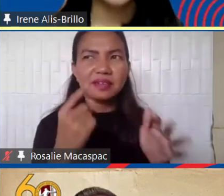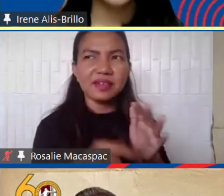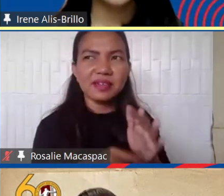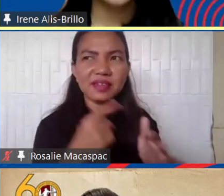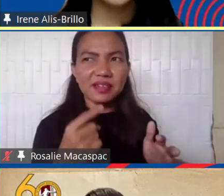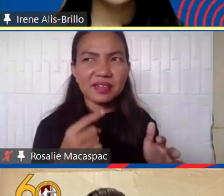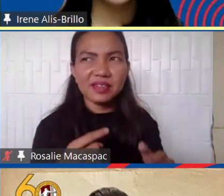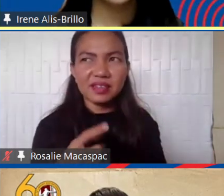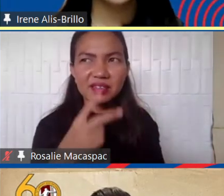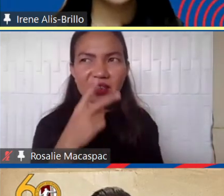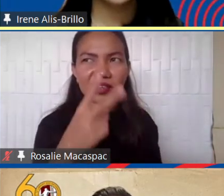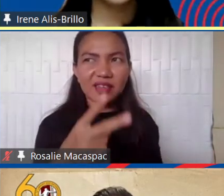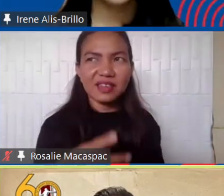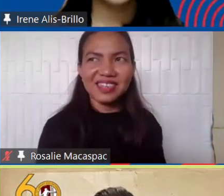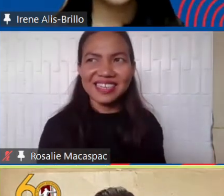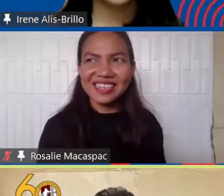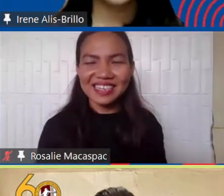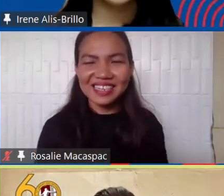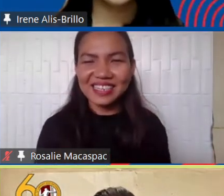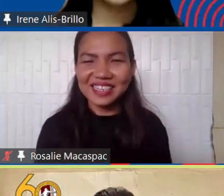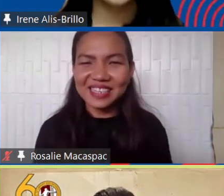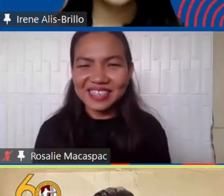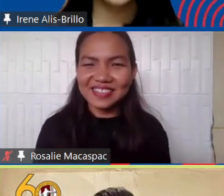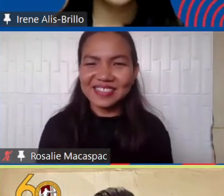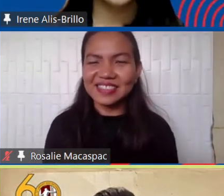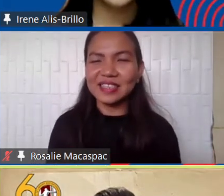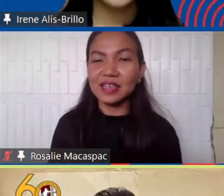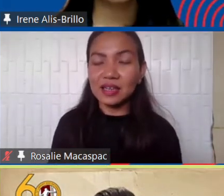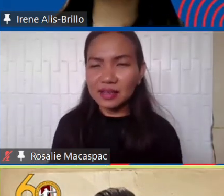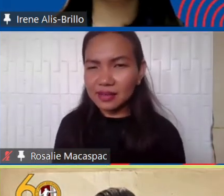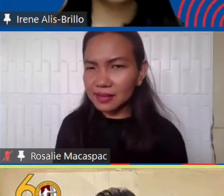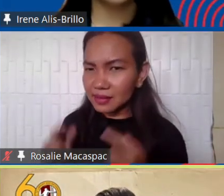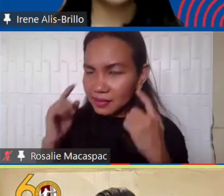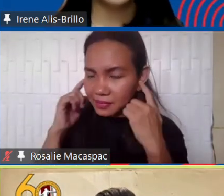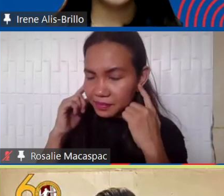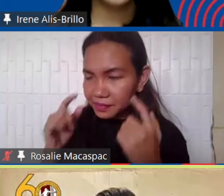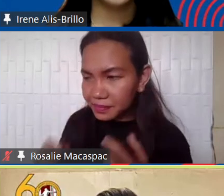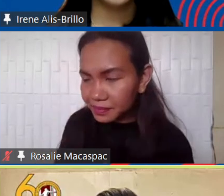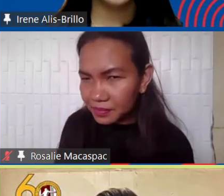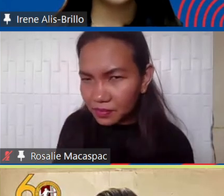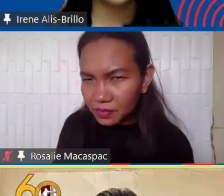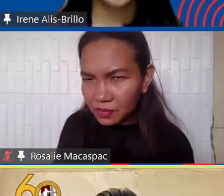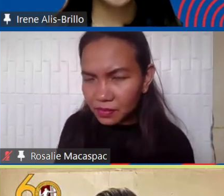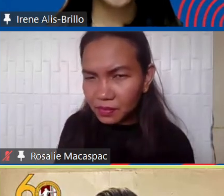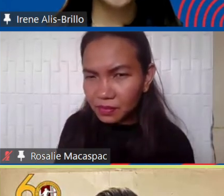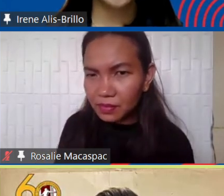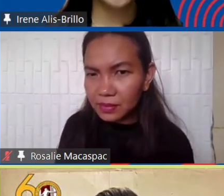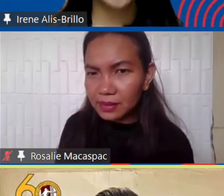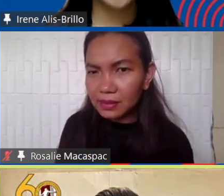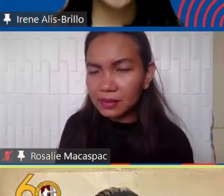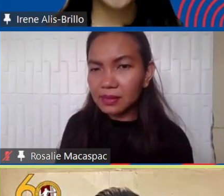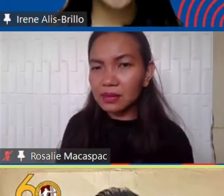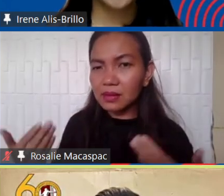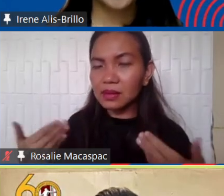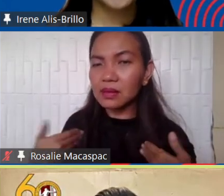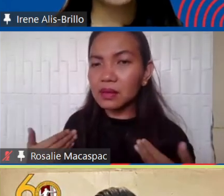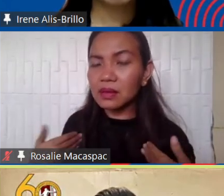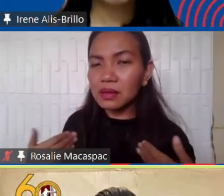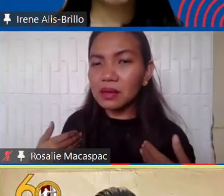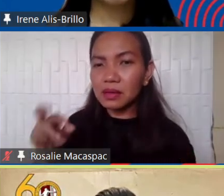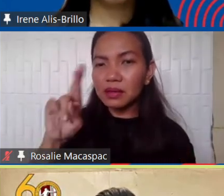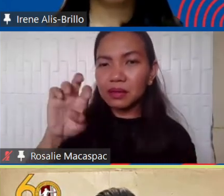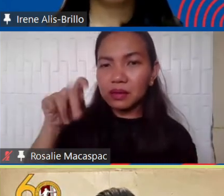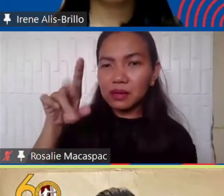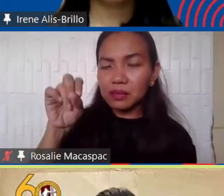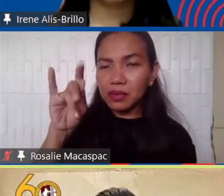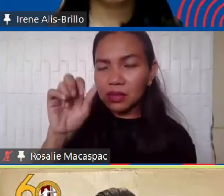free. Um, yeah, that's true. That means meron kasing mga repository